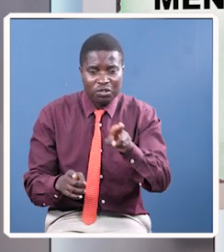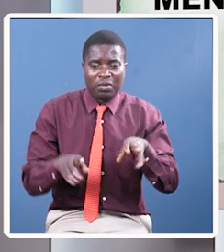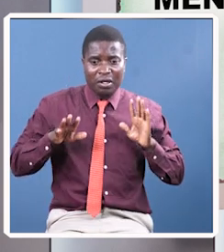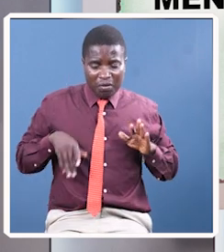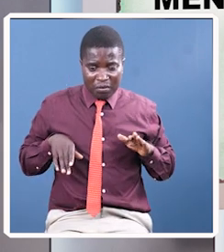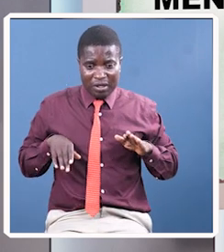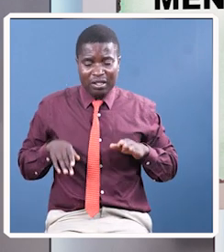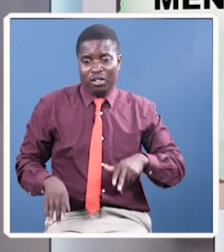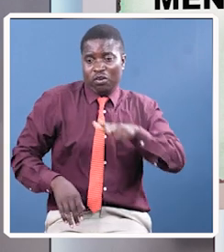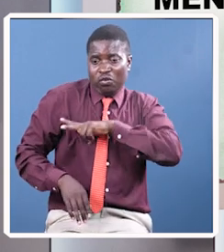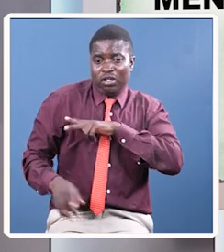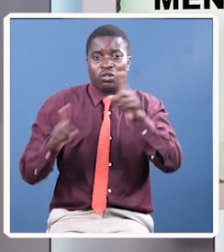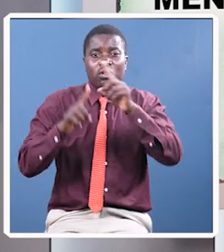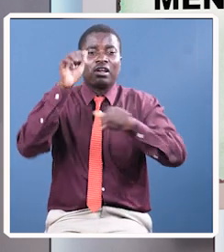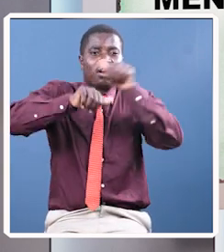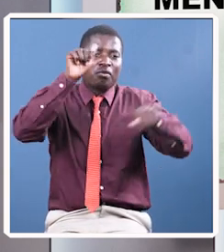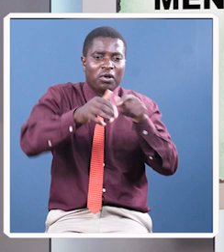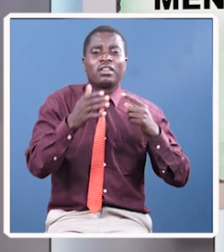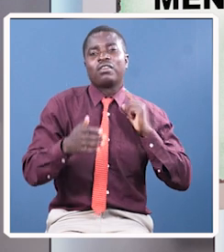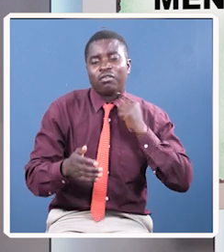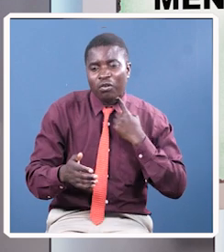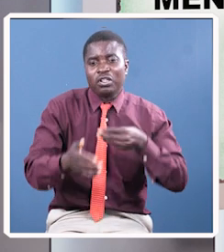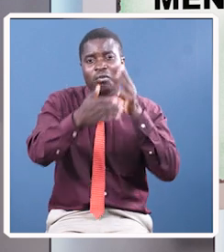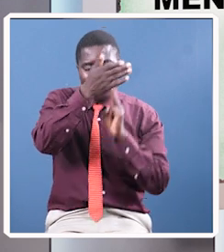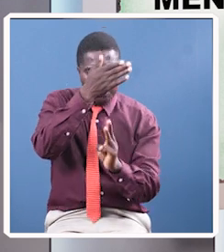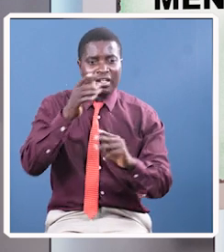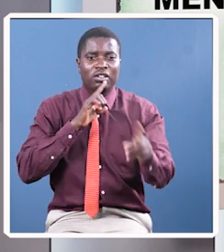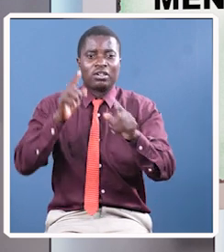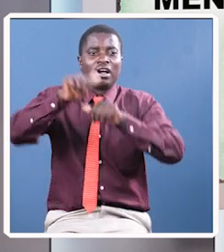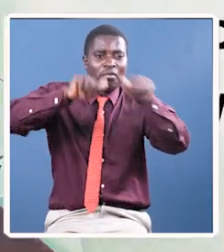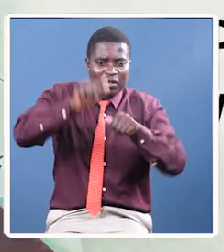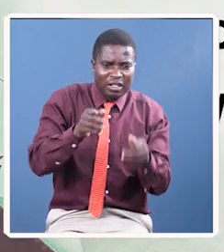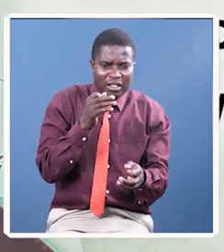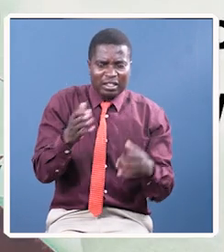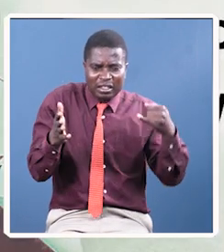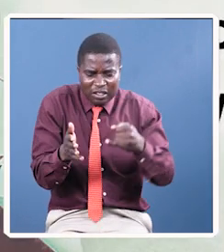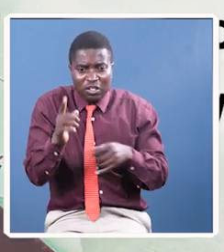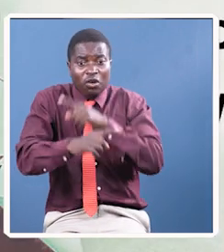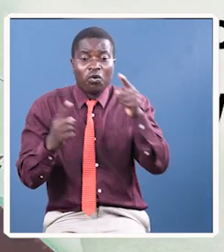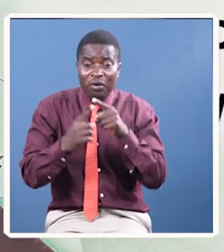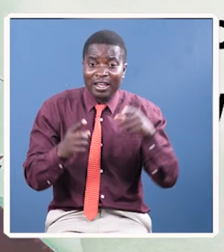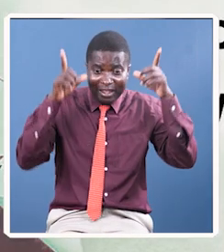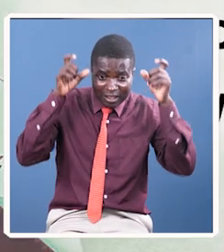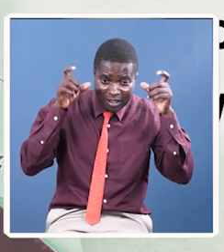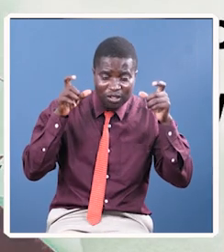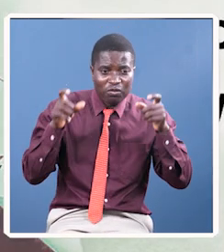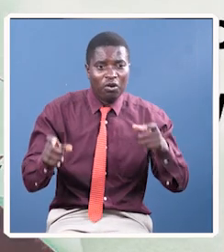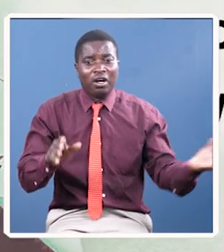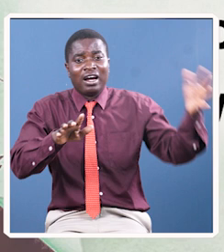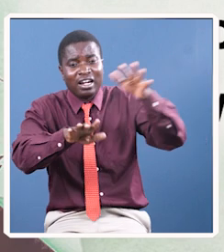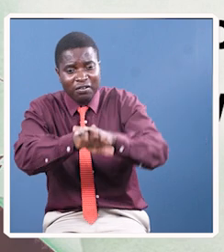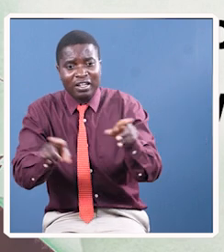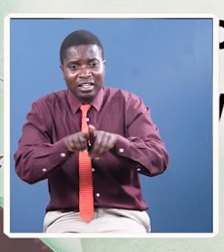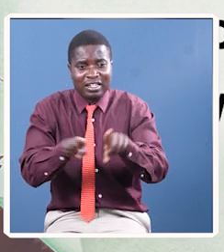na Ellen White achitaura pamsoro pemporofuta wenema. Anoti, it is when Satan appears as an angel